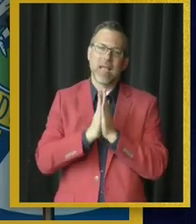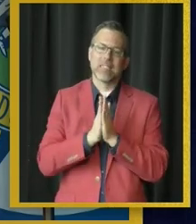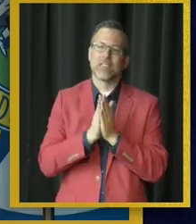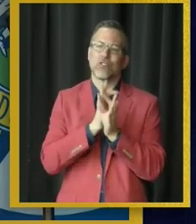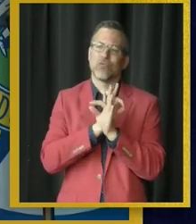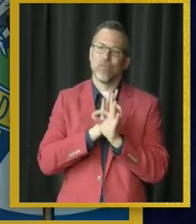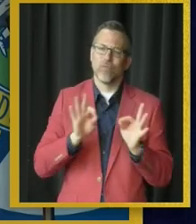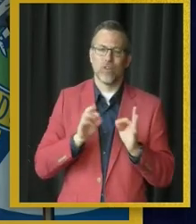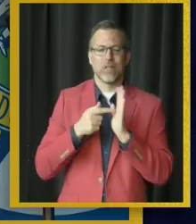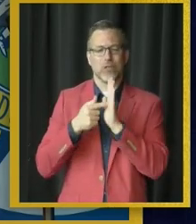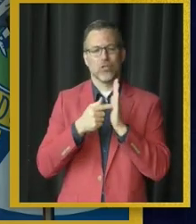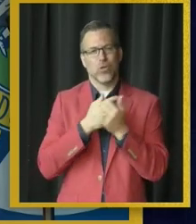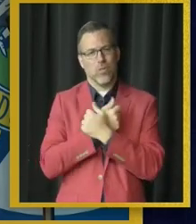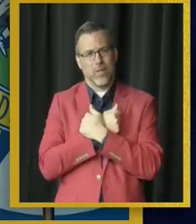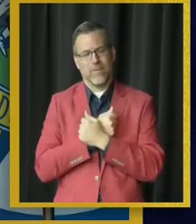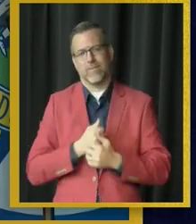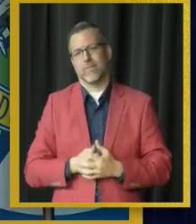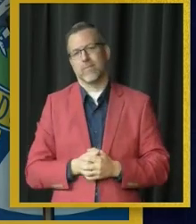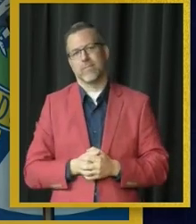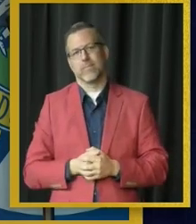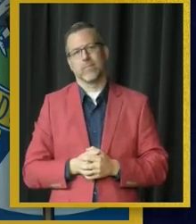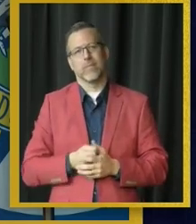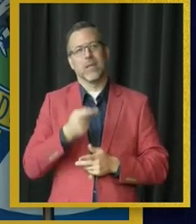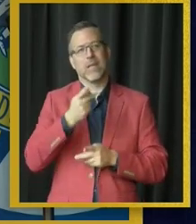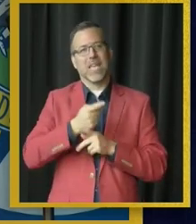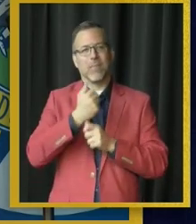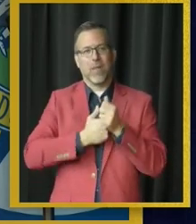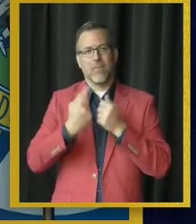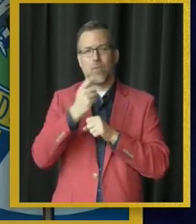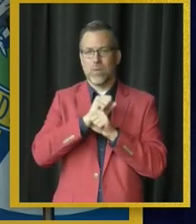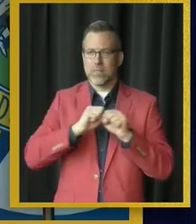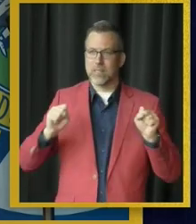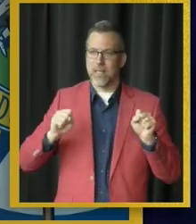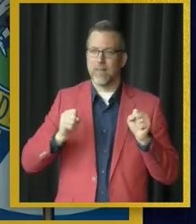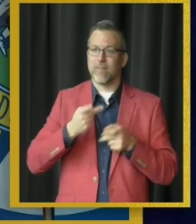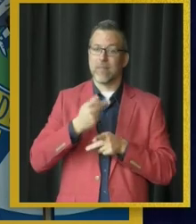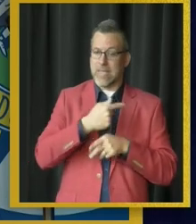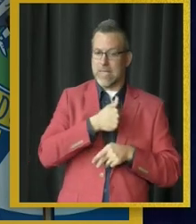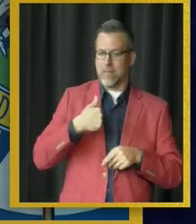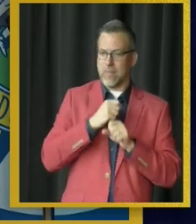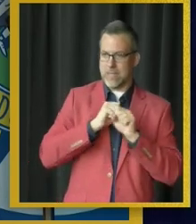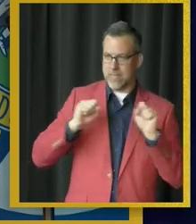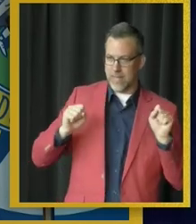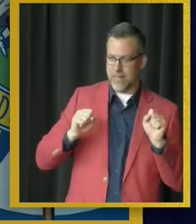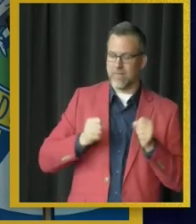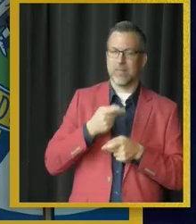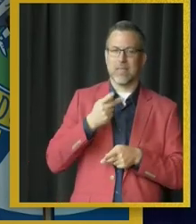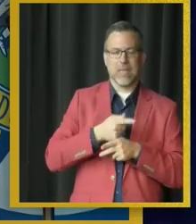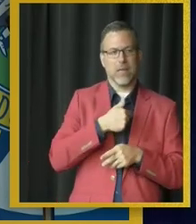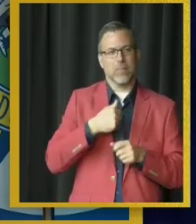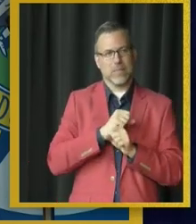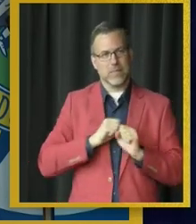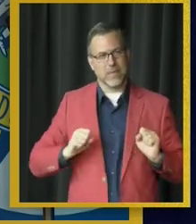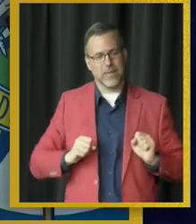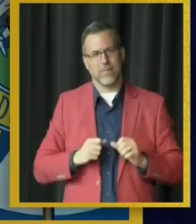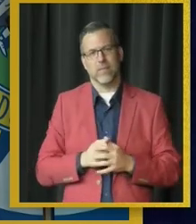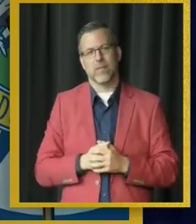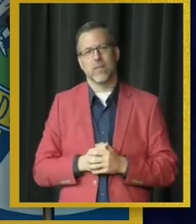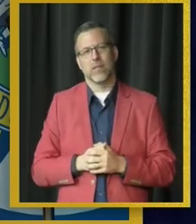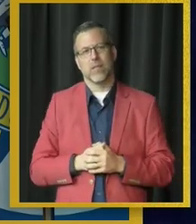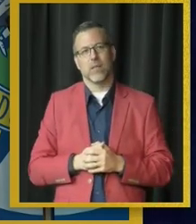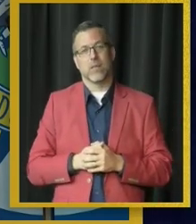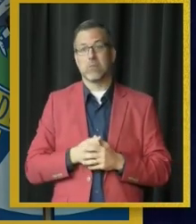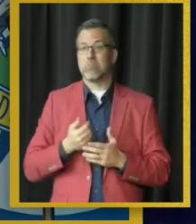love. Keep us safe. Keep us safe. Keep us safe. Am